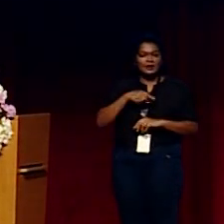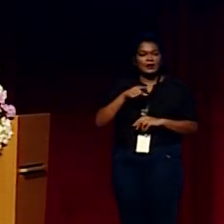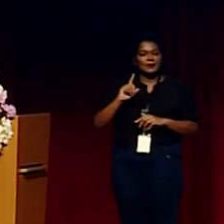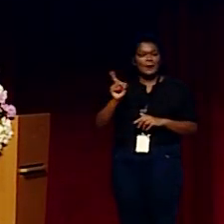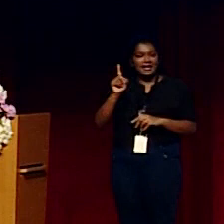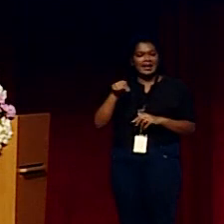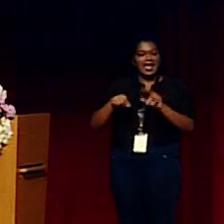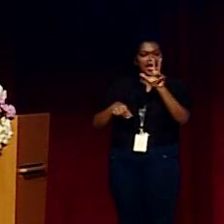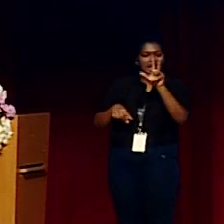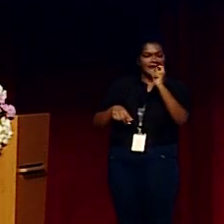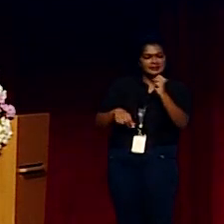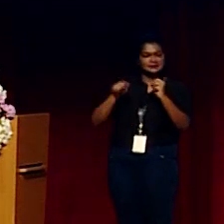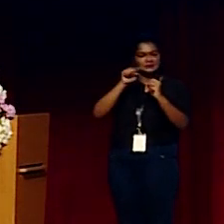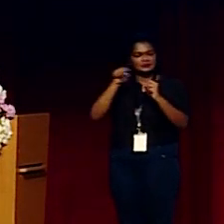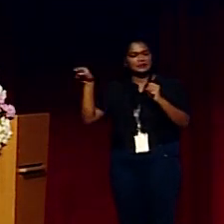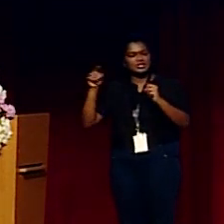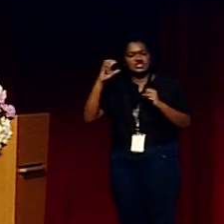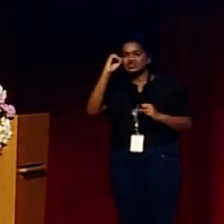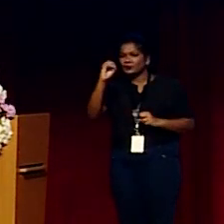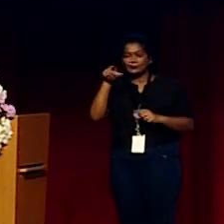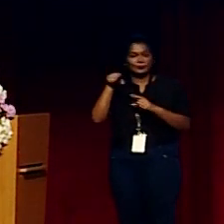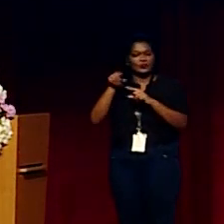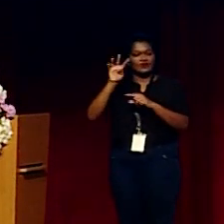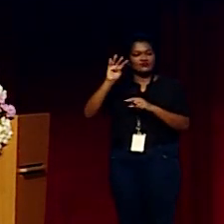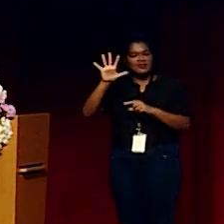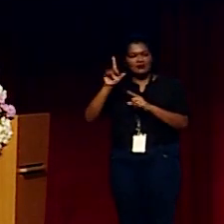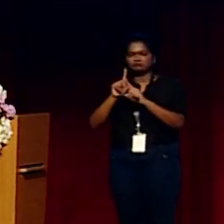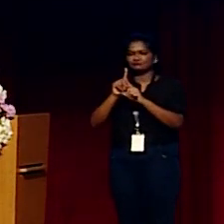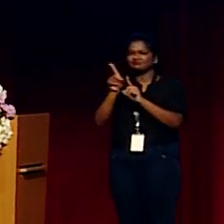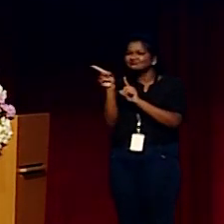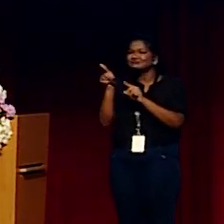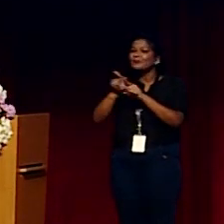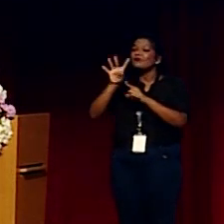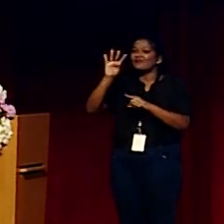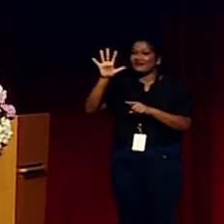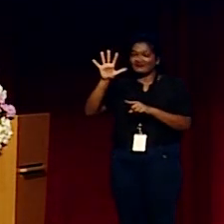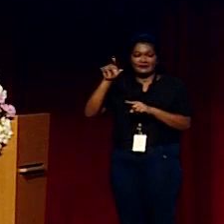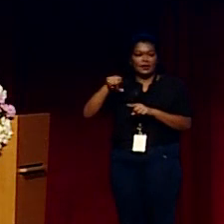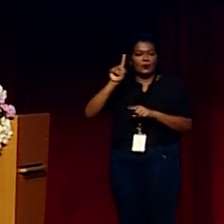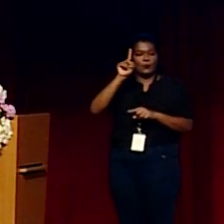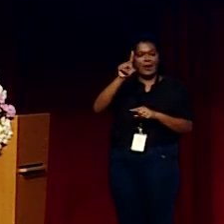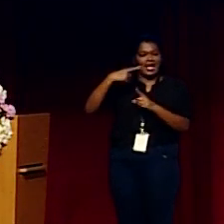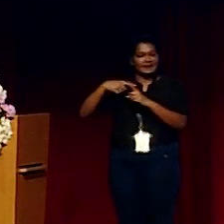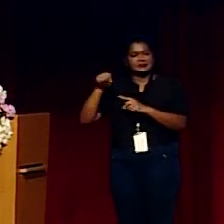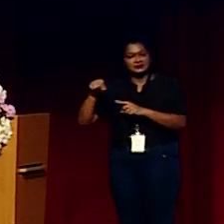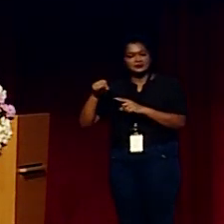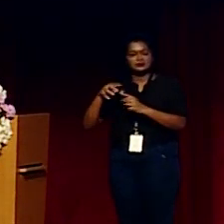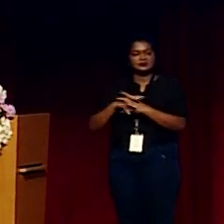components 8 equally spaced points on the circle, 45 degrees apart, starting at 1 on the